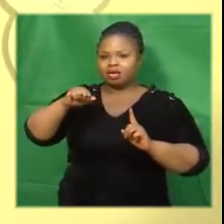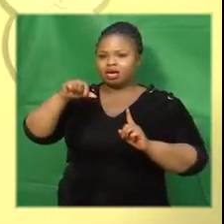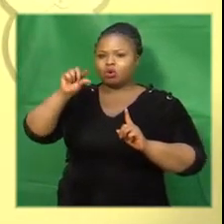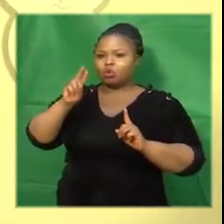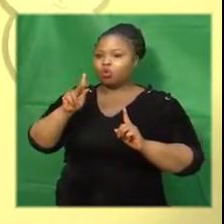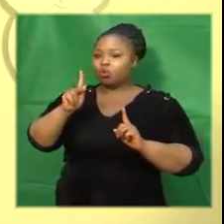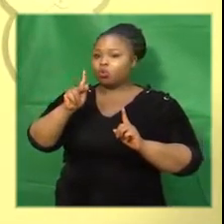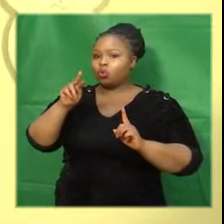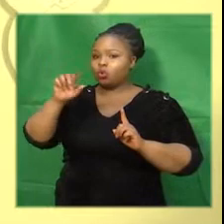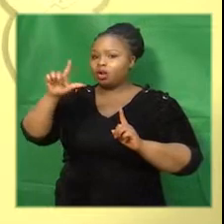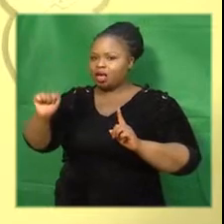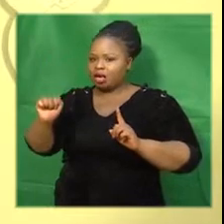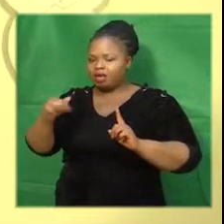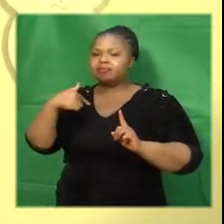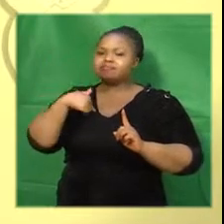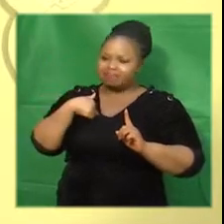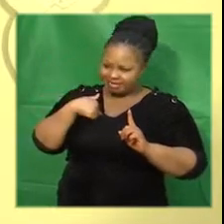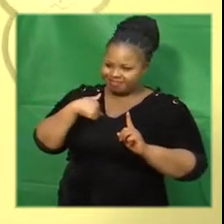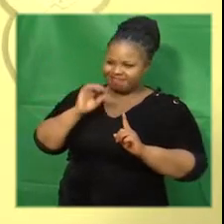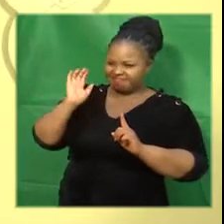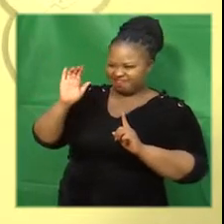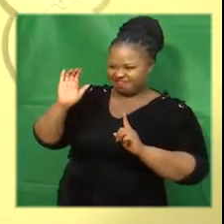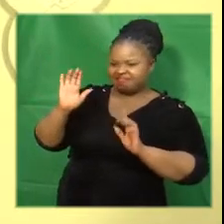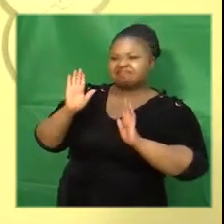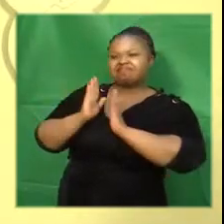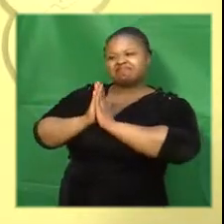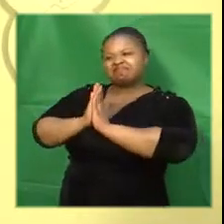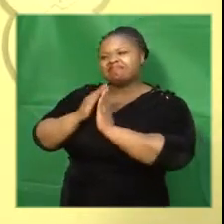I did write to him and thanked him for his service.